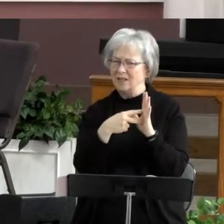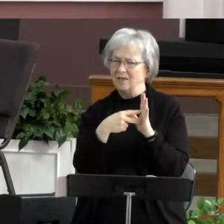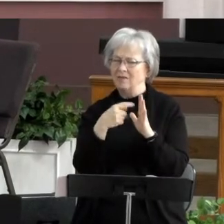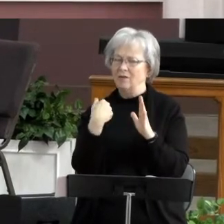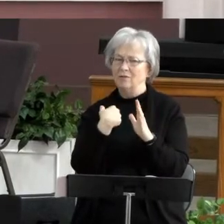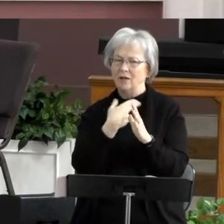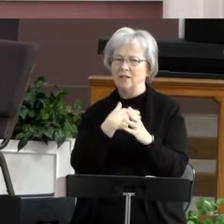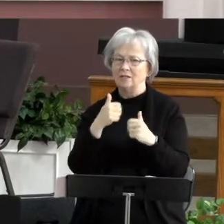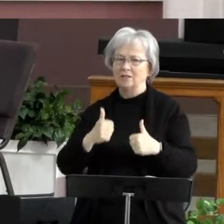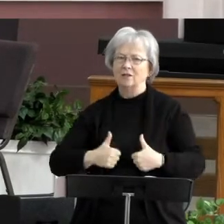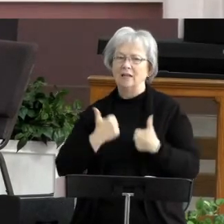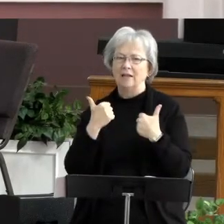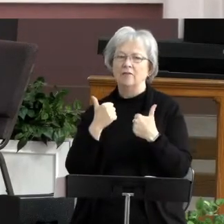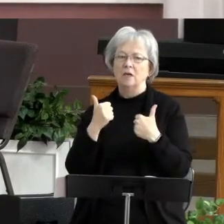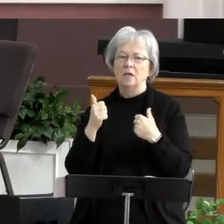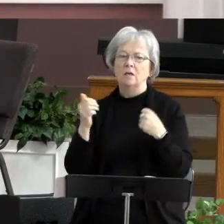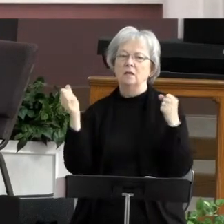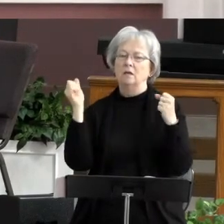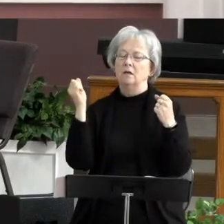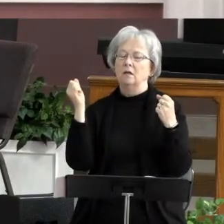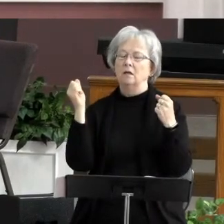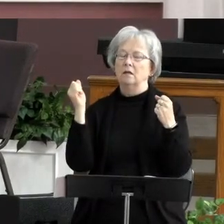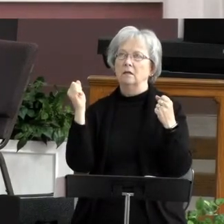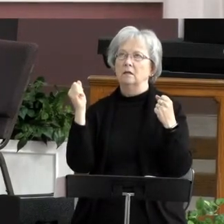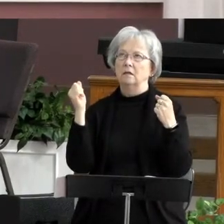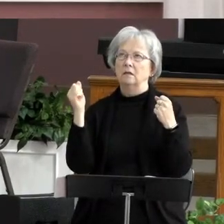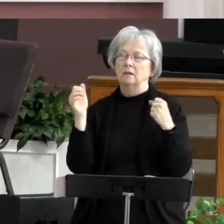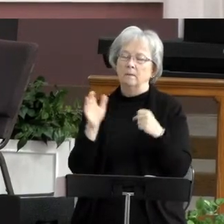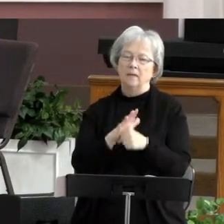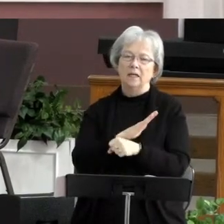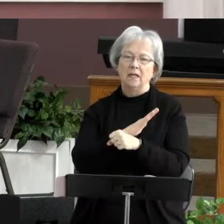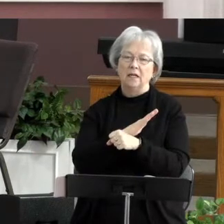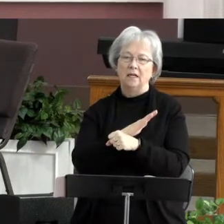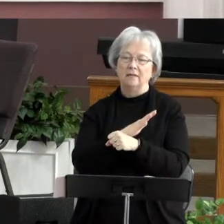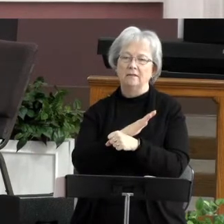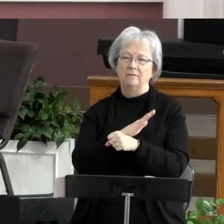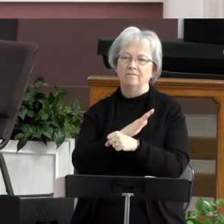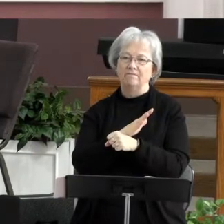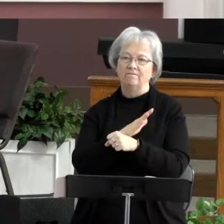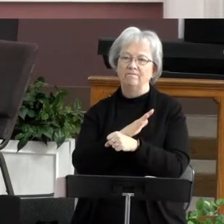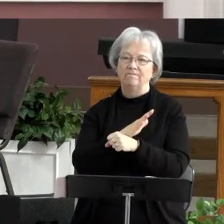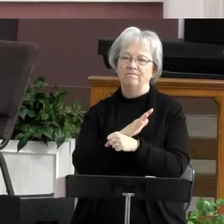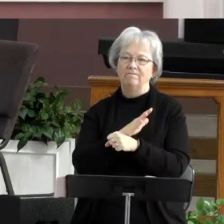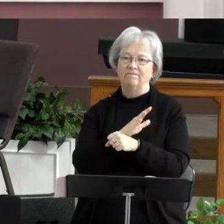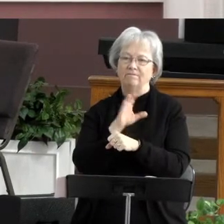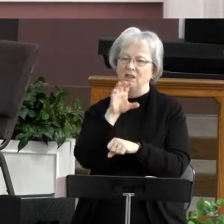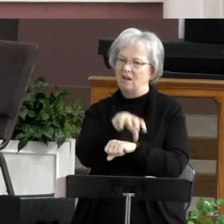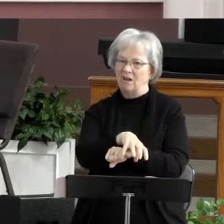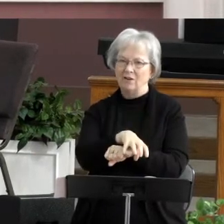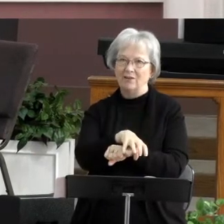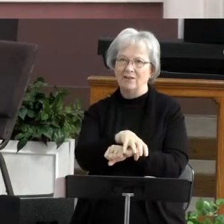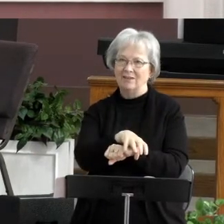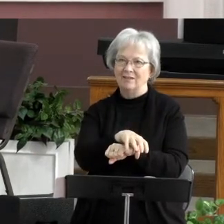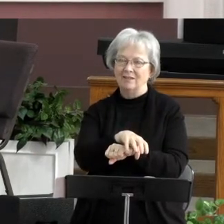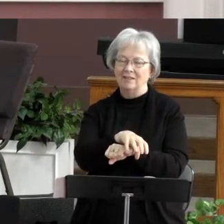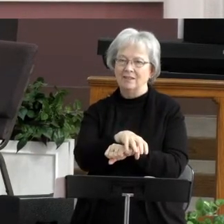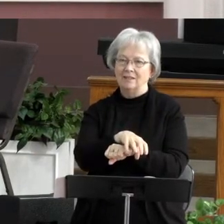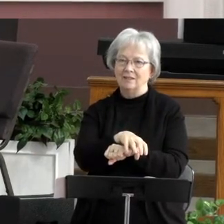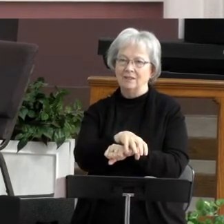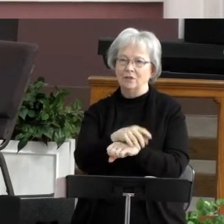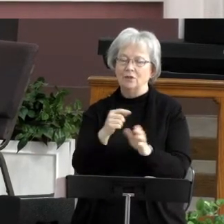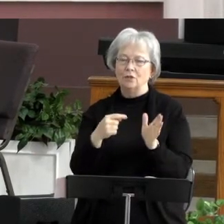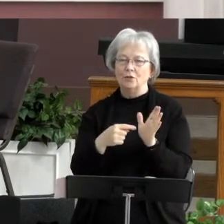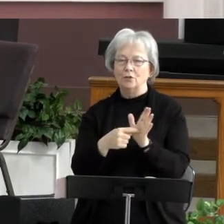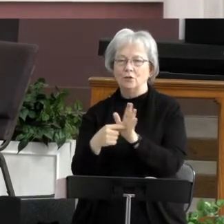feel completely overcome. To rejoice, to show great joy and delight.